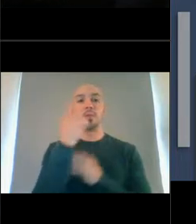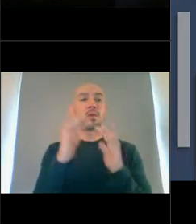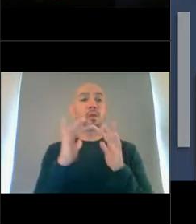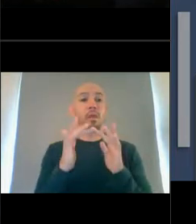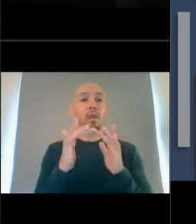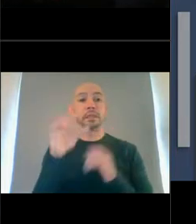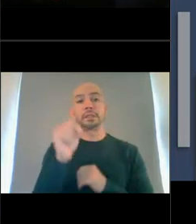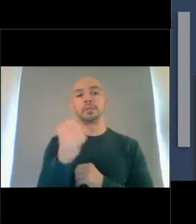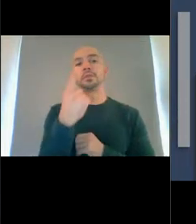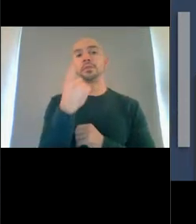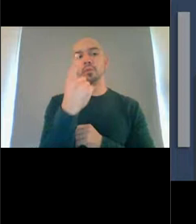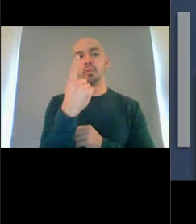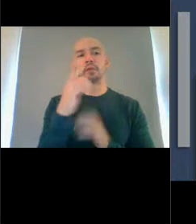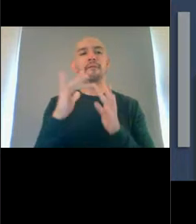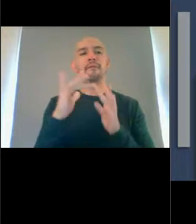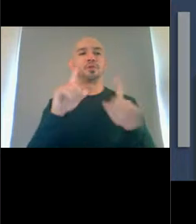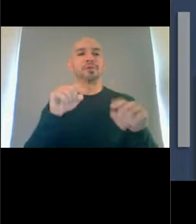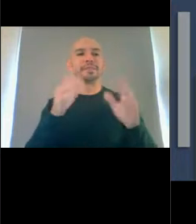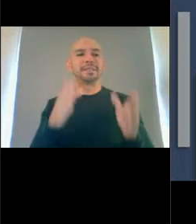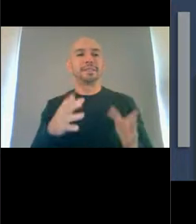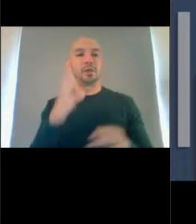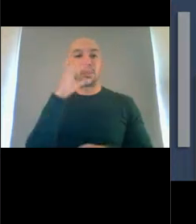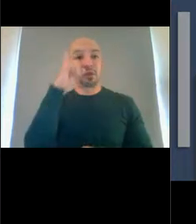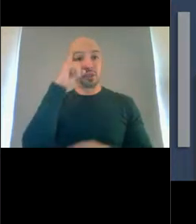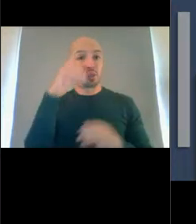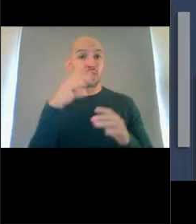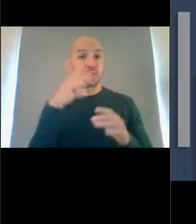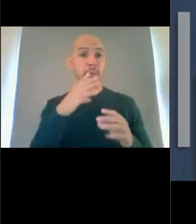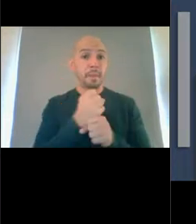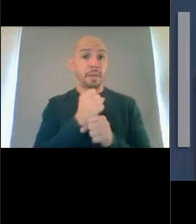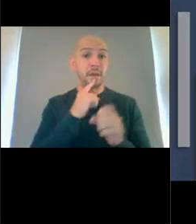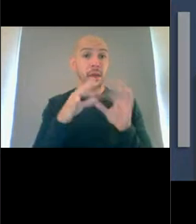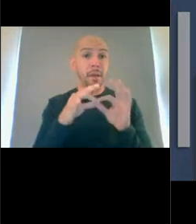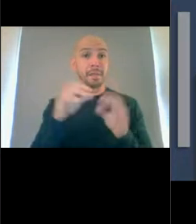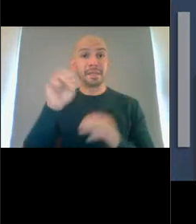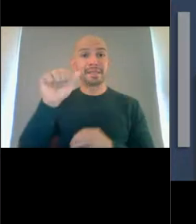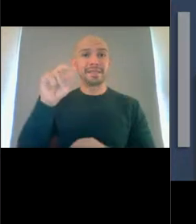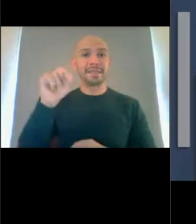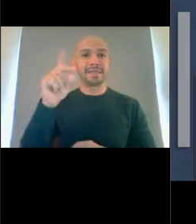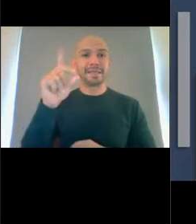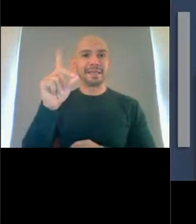do have one virtual attendee looking to comment at this time we have sandy naranjo